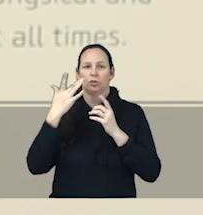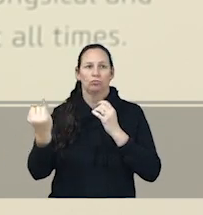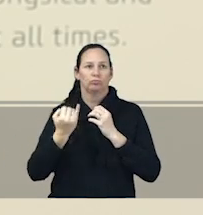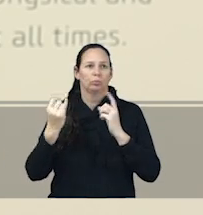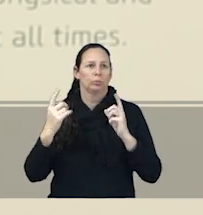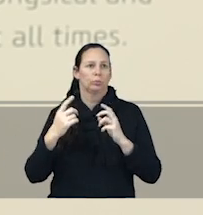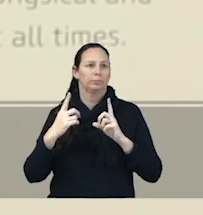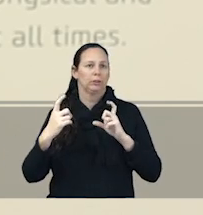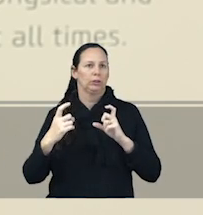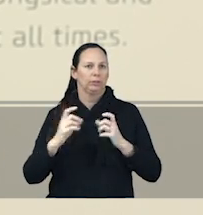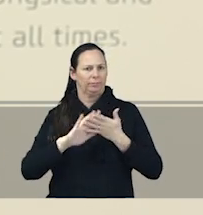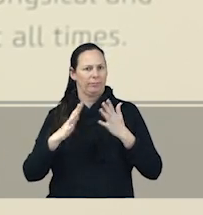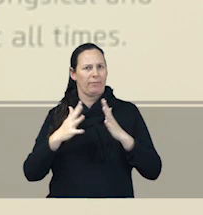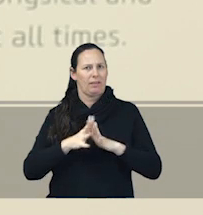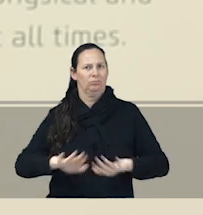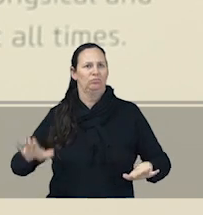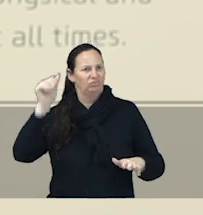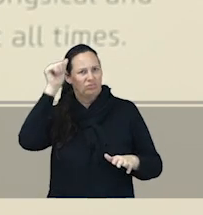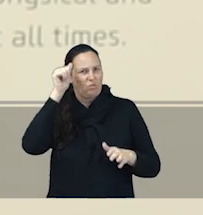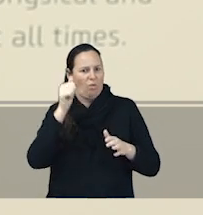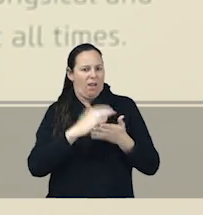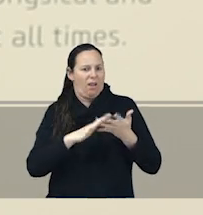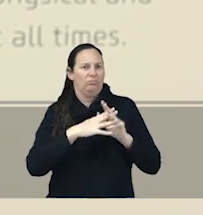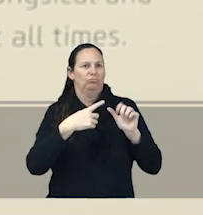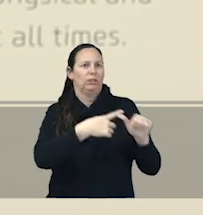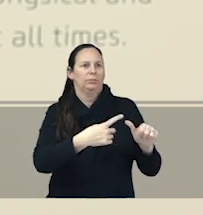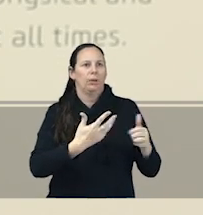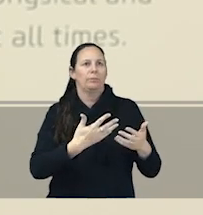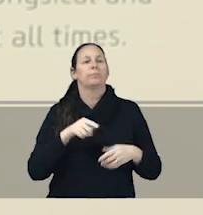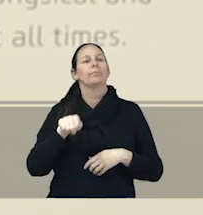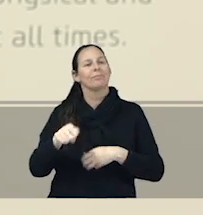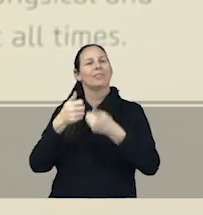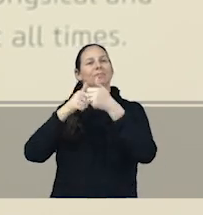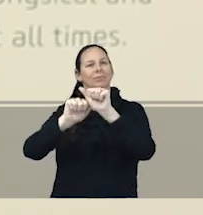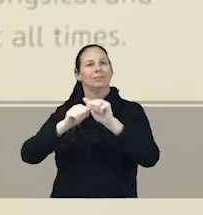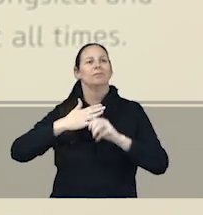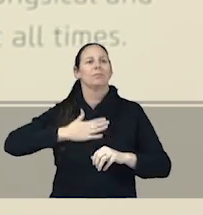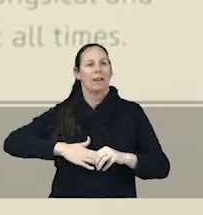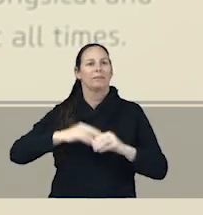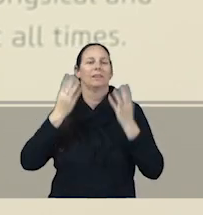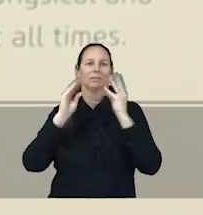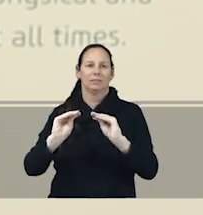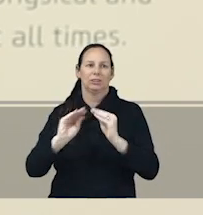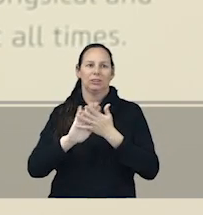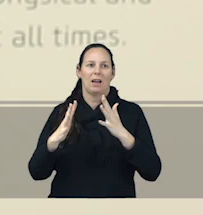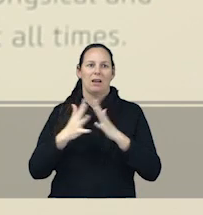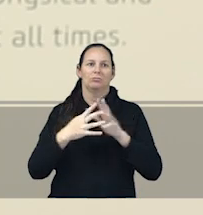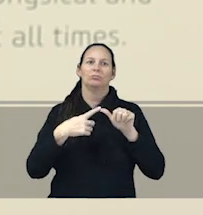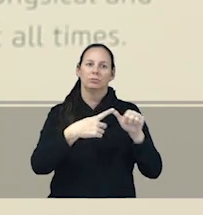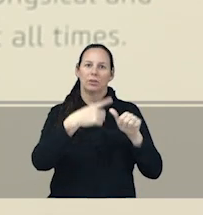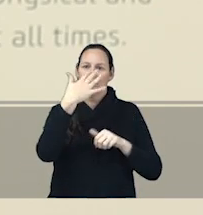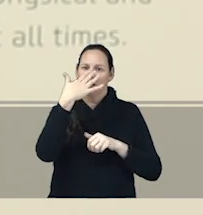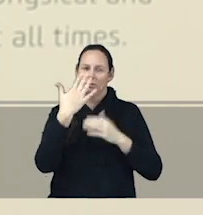such as someone wanting to show you rude pictures. Well children might not know how to respond to those problems so protective behaviours teaches them how to do that